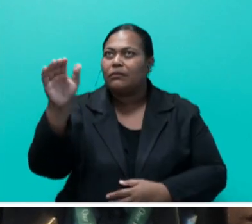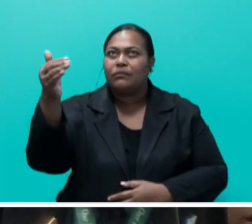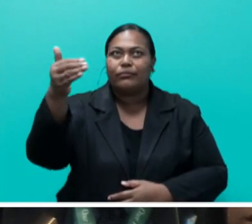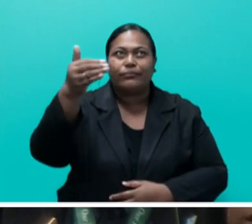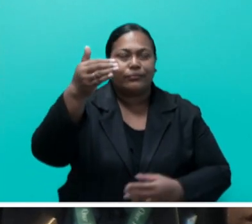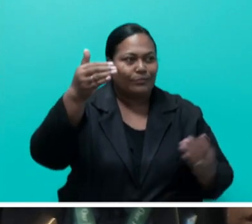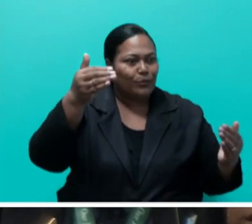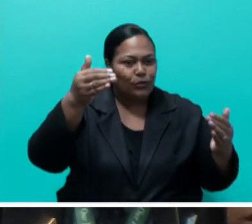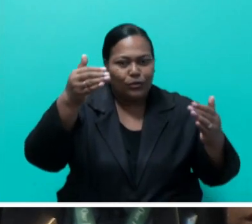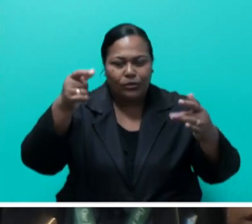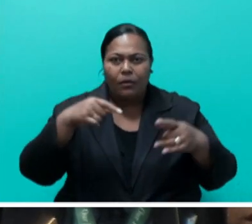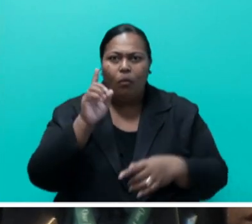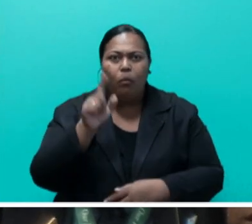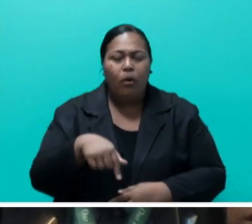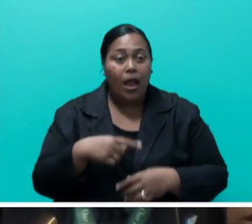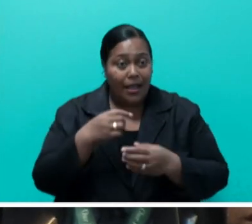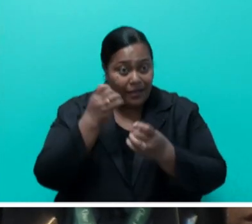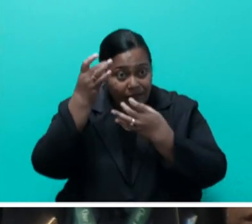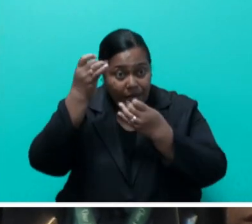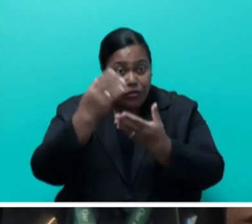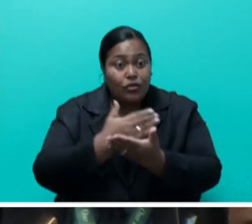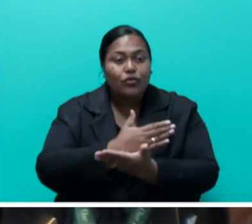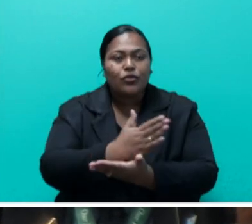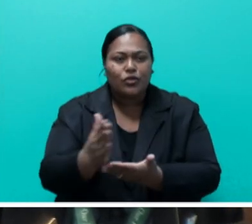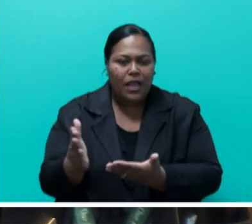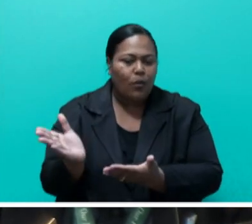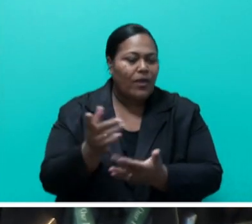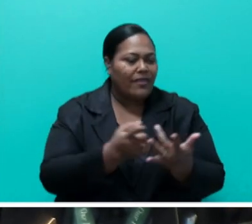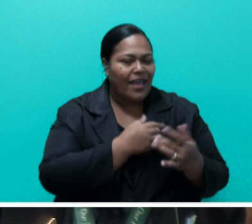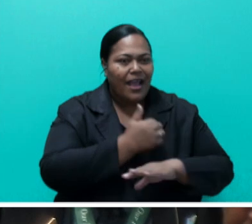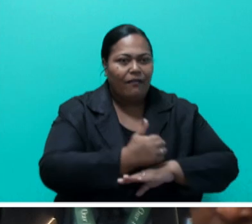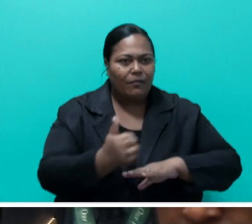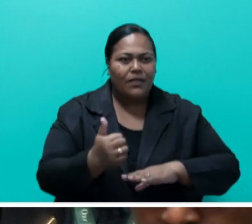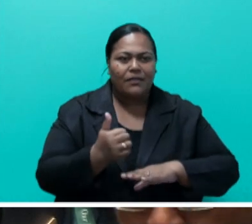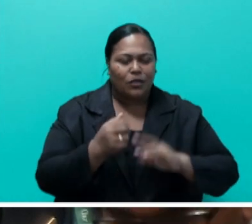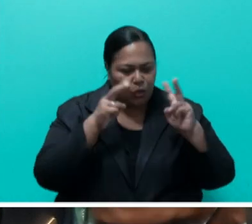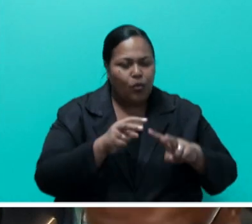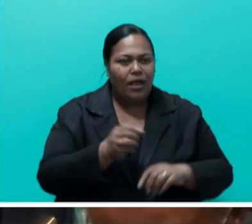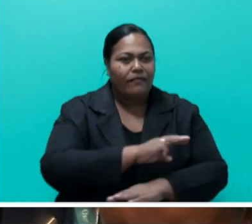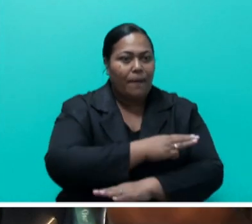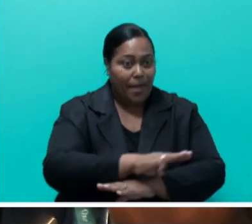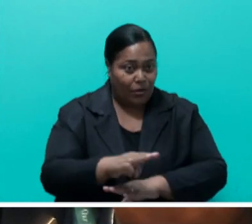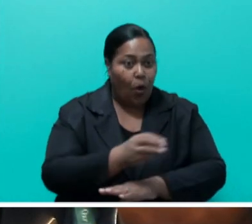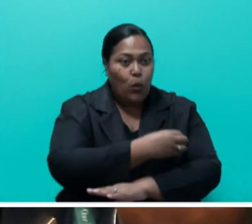it's this information is then shared with the rest of government that deal in maritime security,